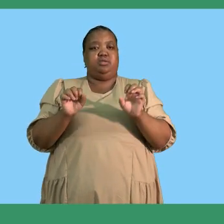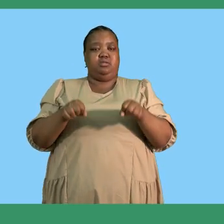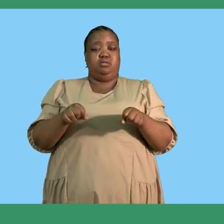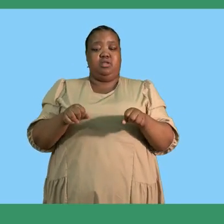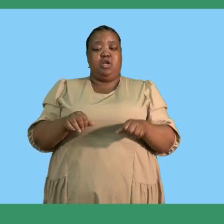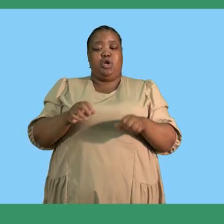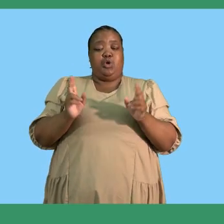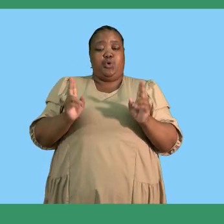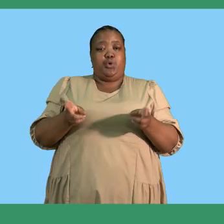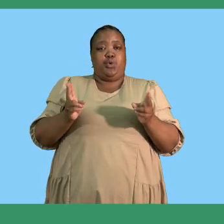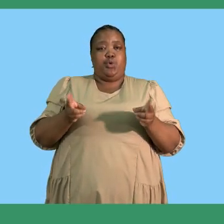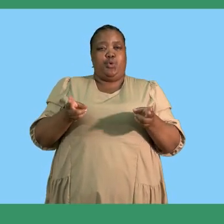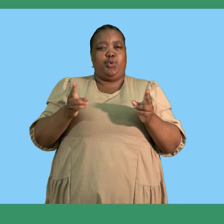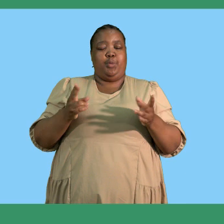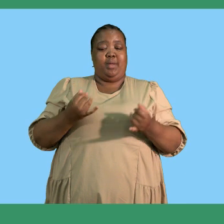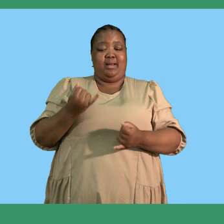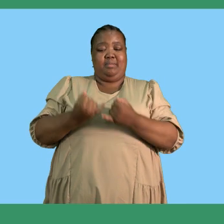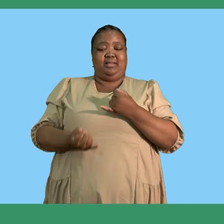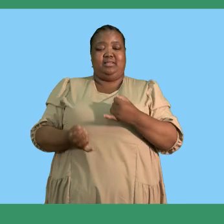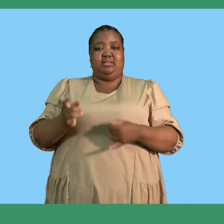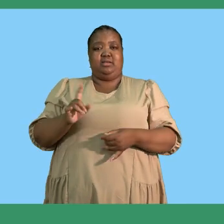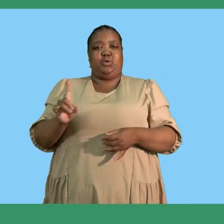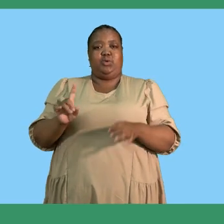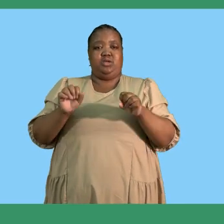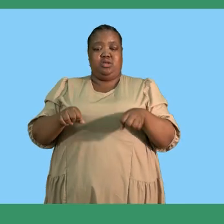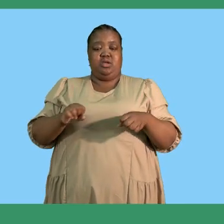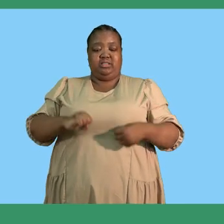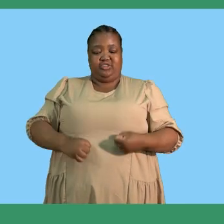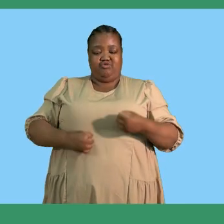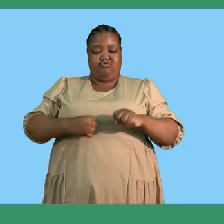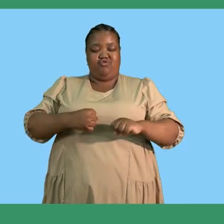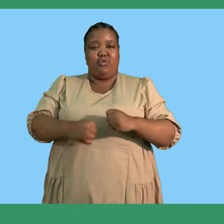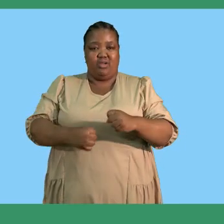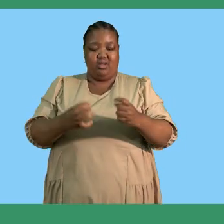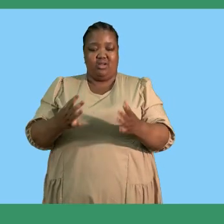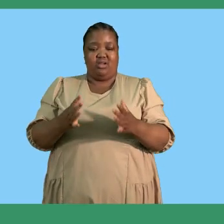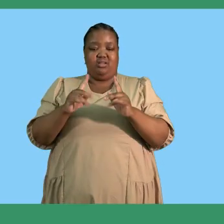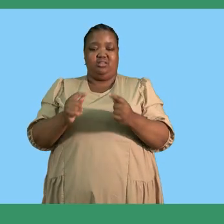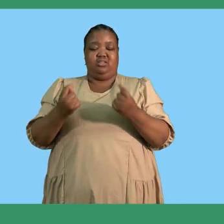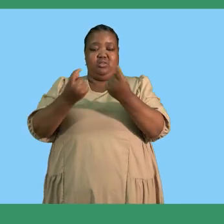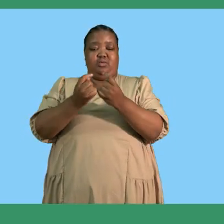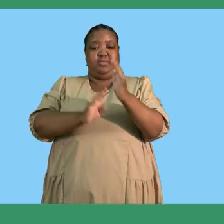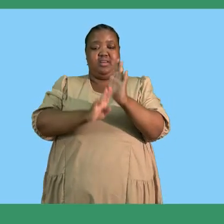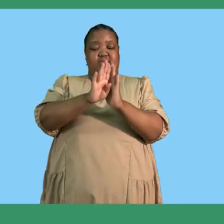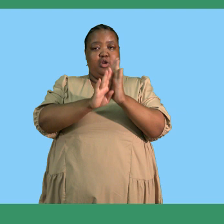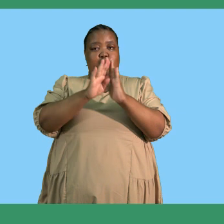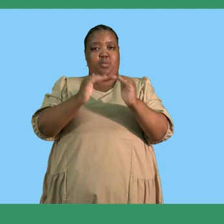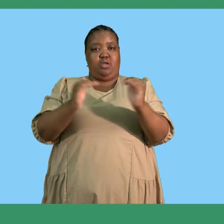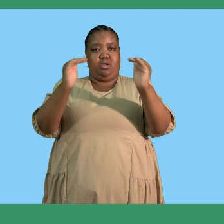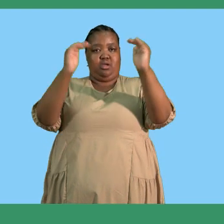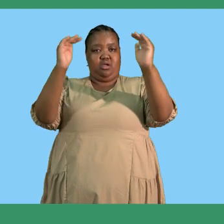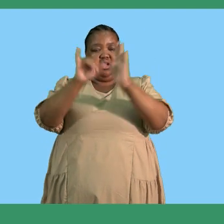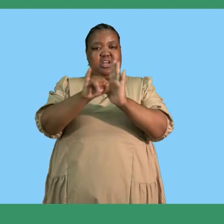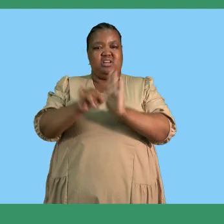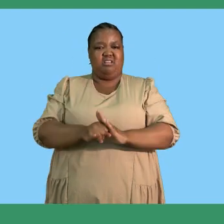the common error that you might have is that you will struggle to identify the team development stages